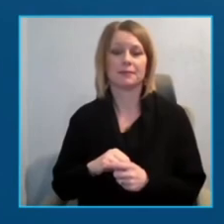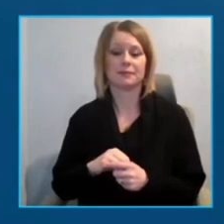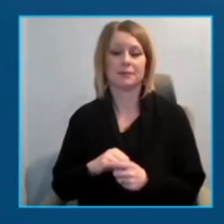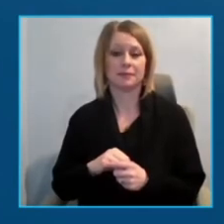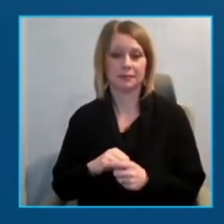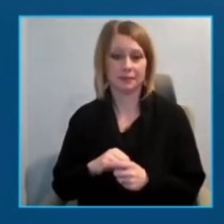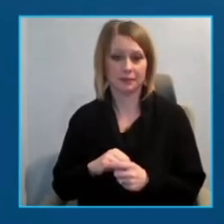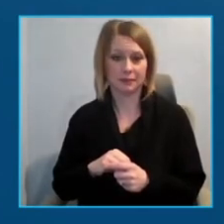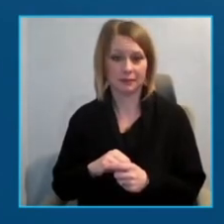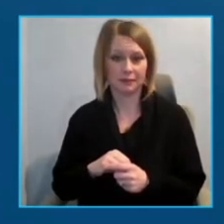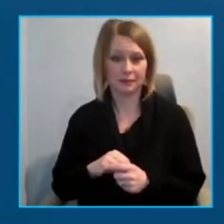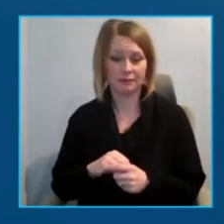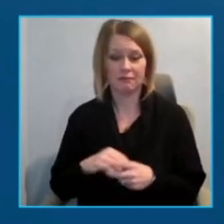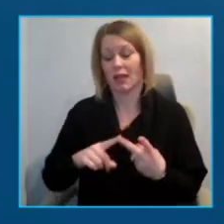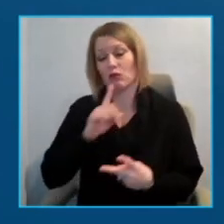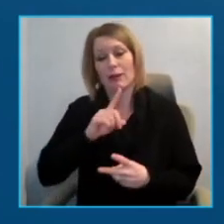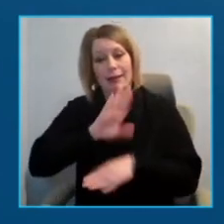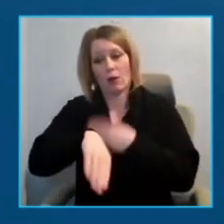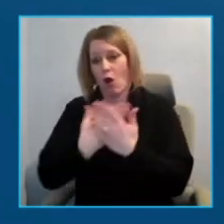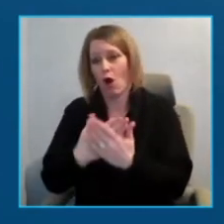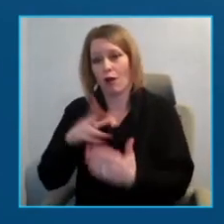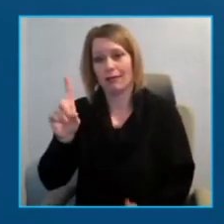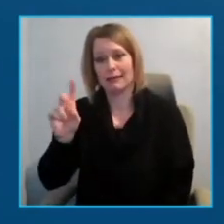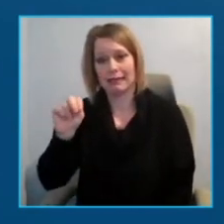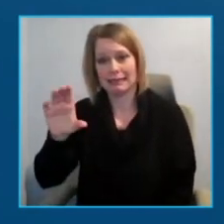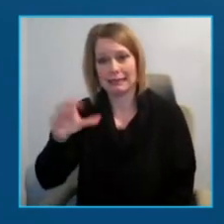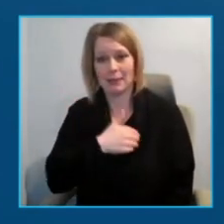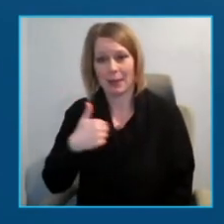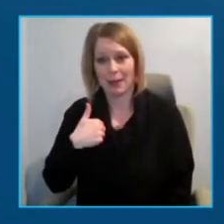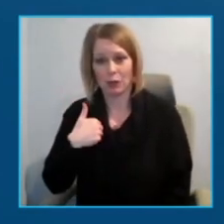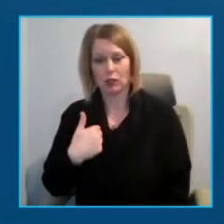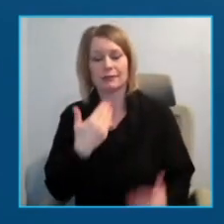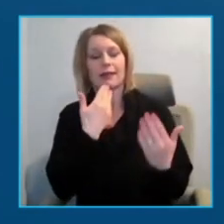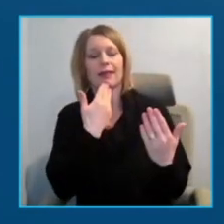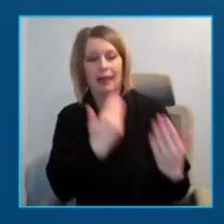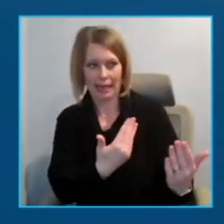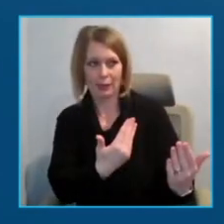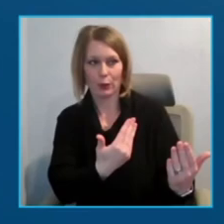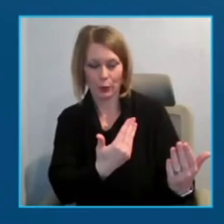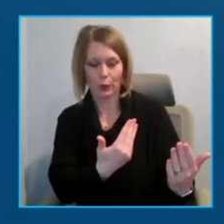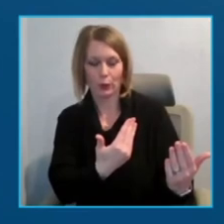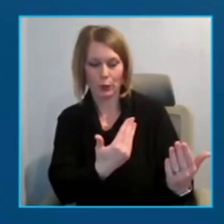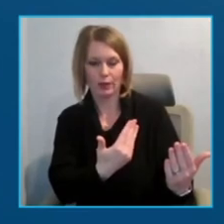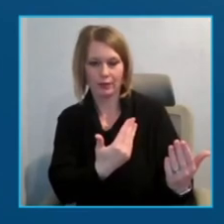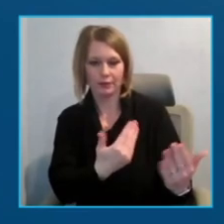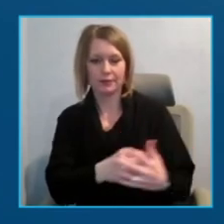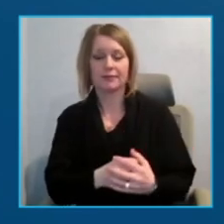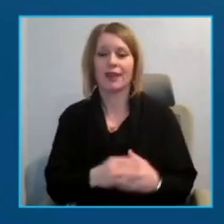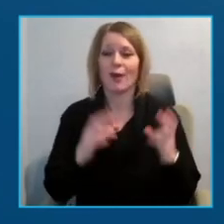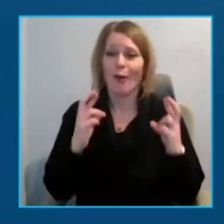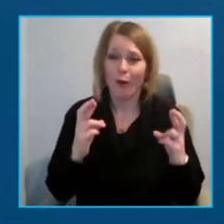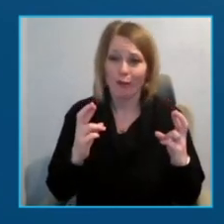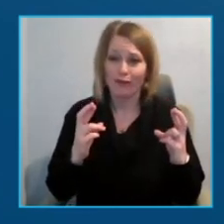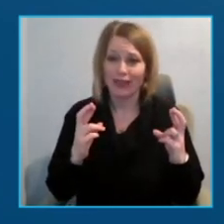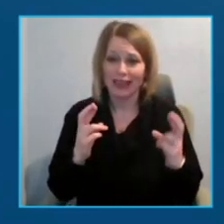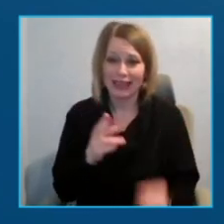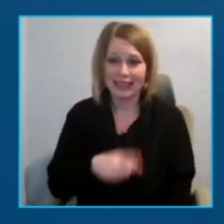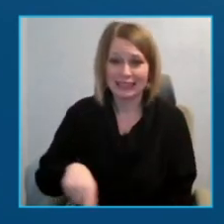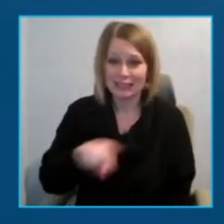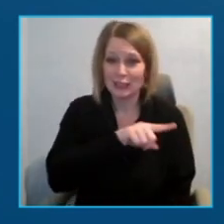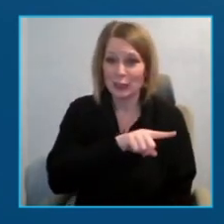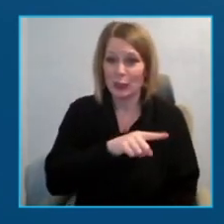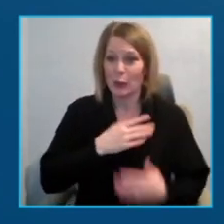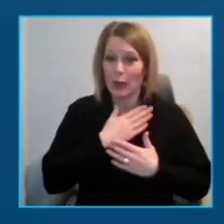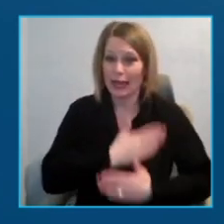and of all DNC members, thank you. We hope you get to enjoy, dare I say,